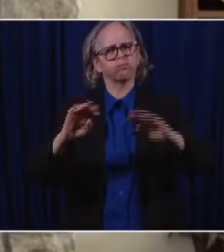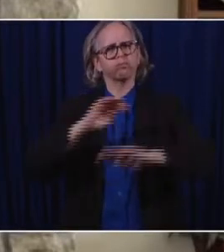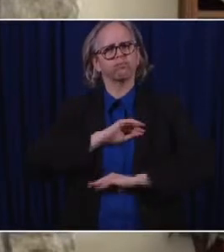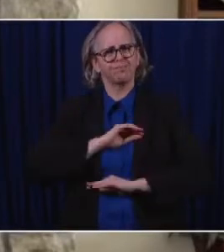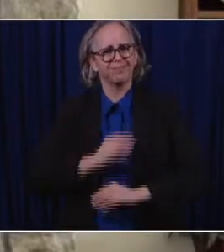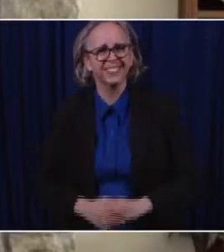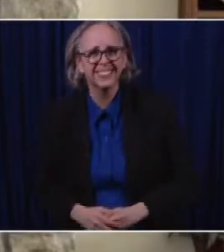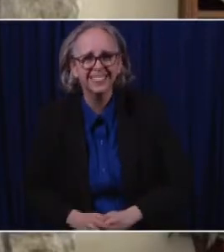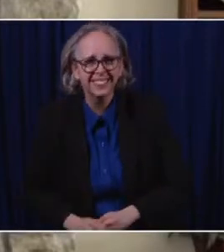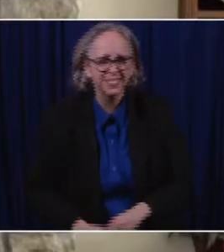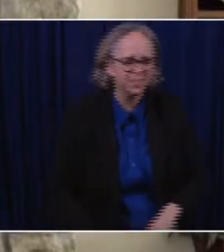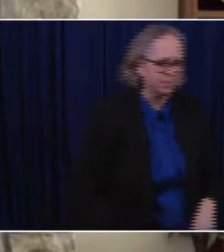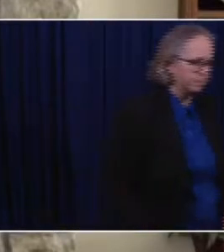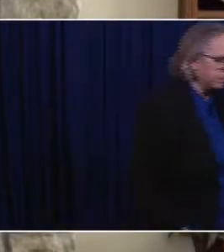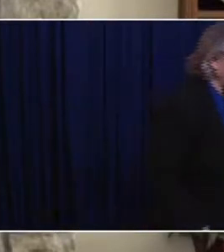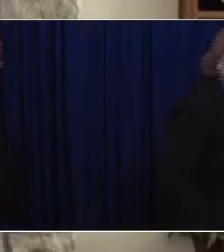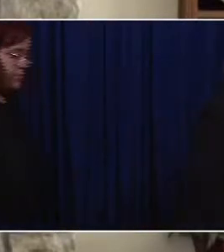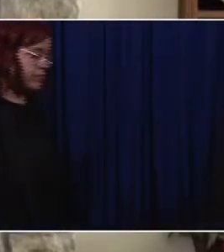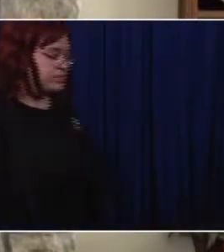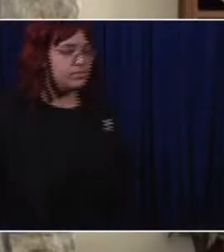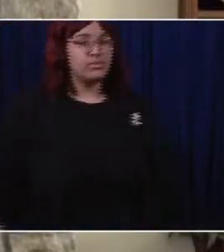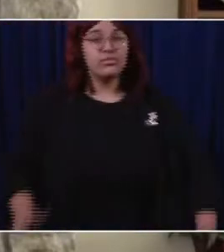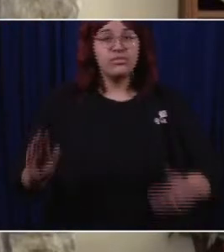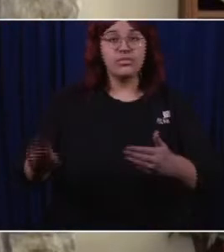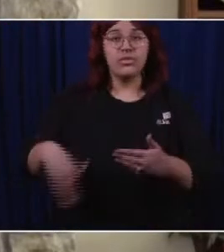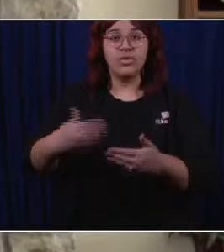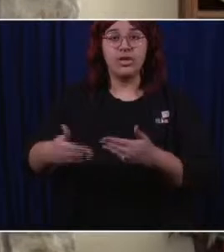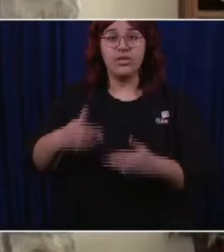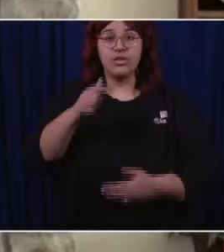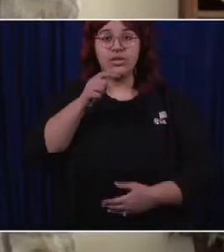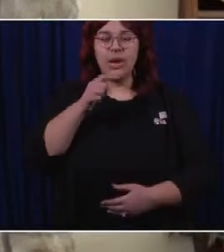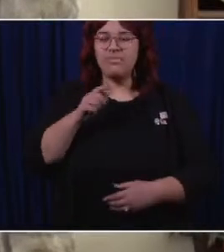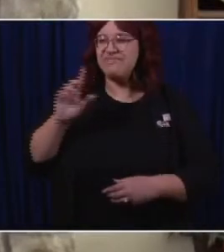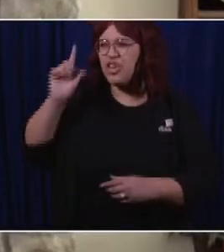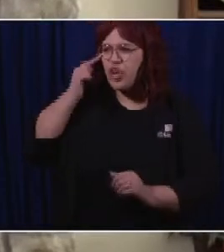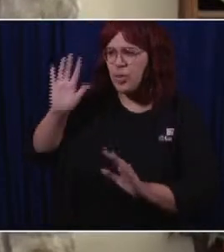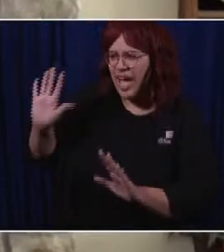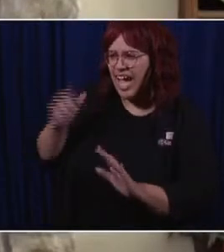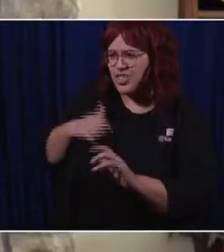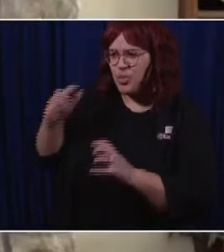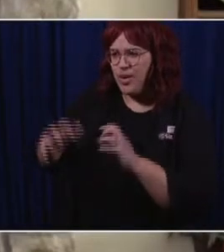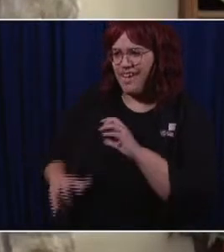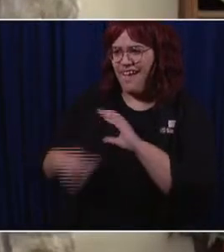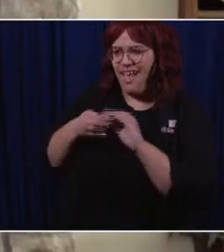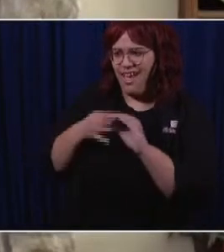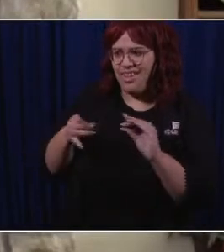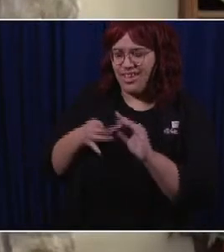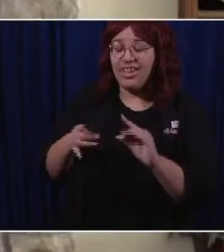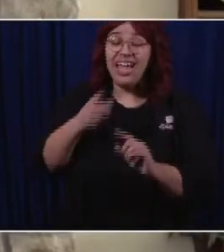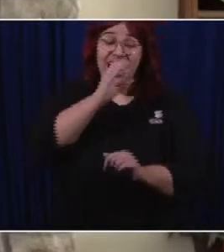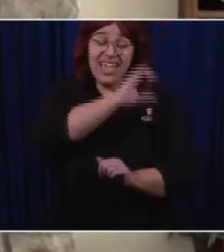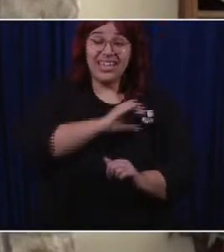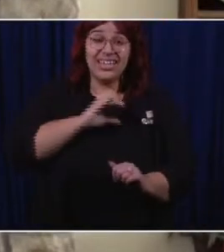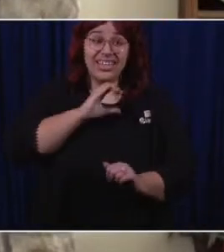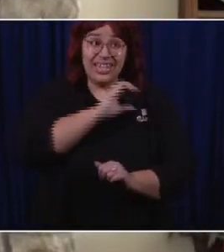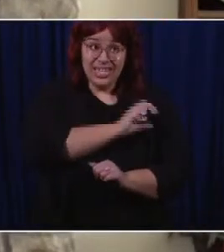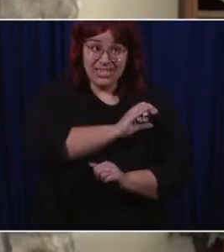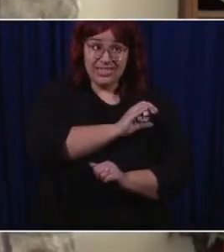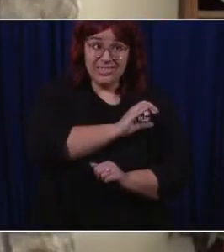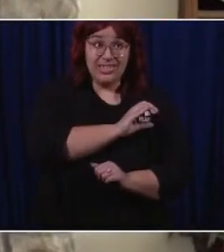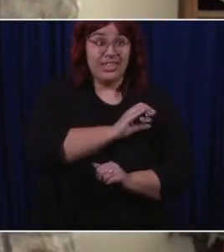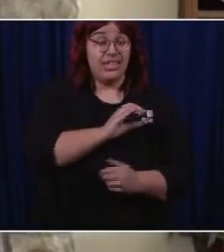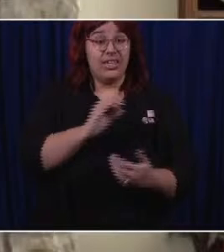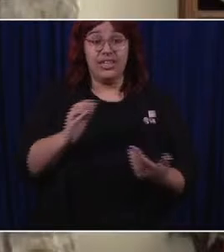Next question is from Jeff Reddick at WSYX in Columbus. And I would just add, I know specifically of clinics that are running on Sunday.